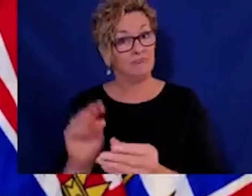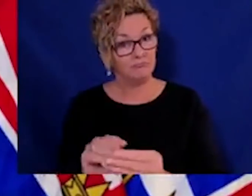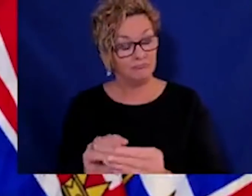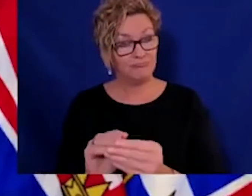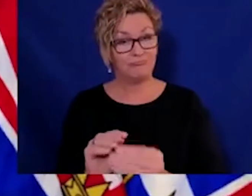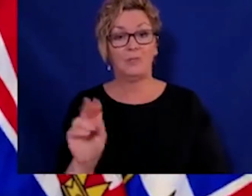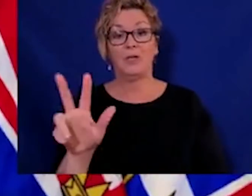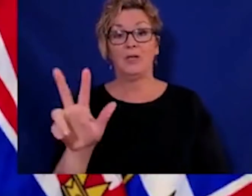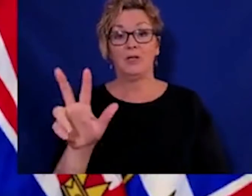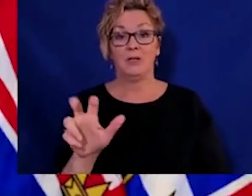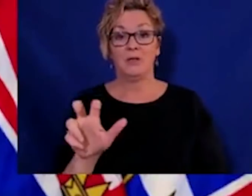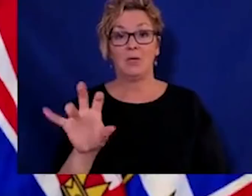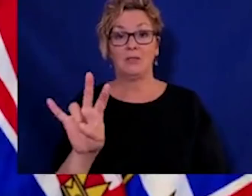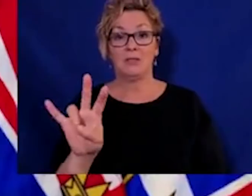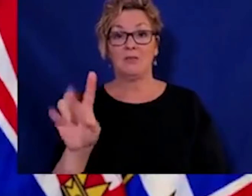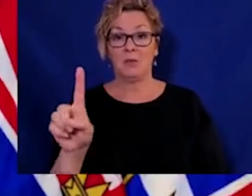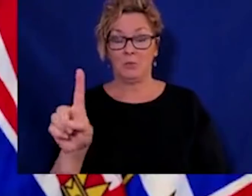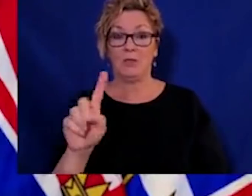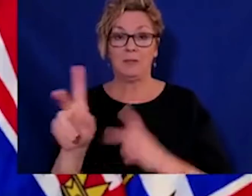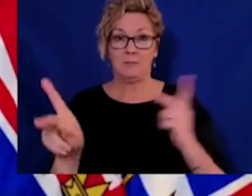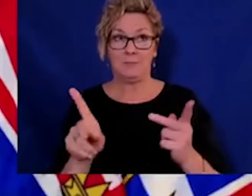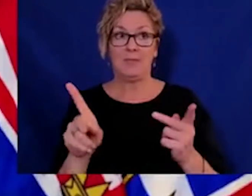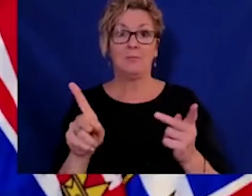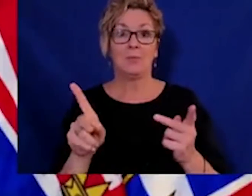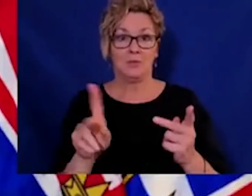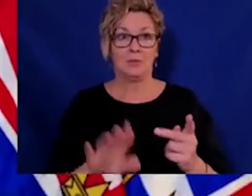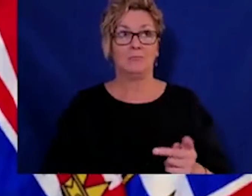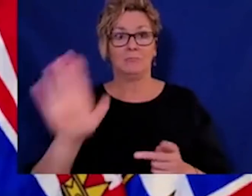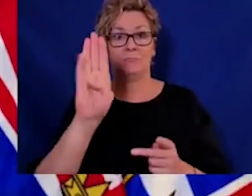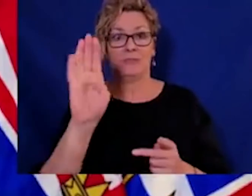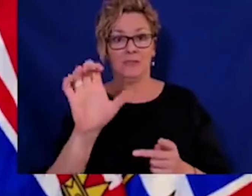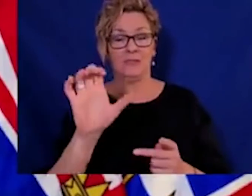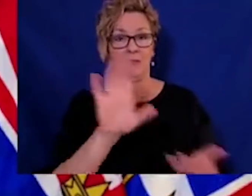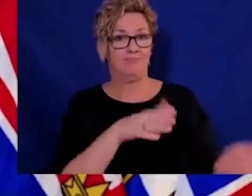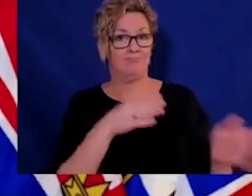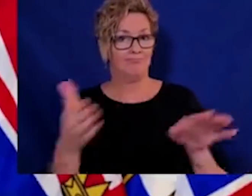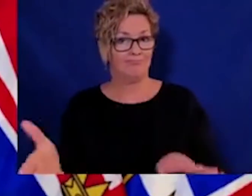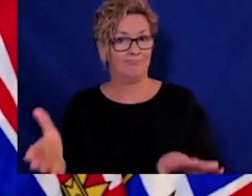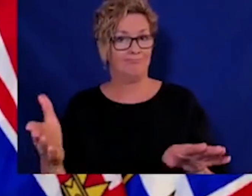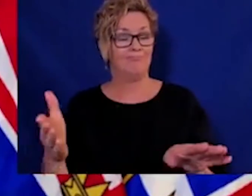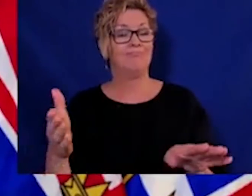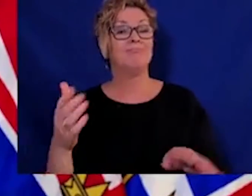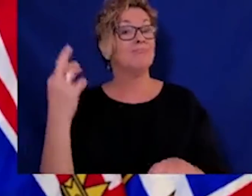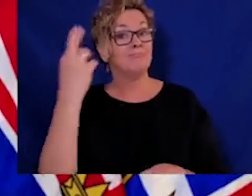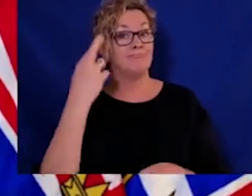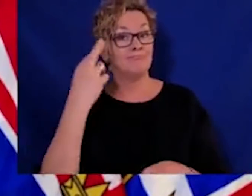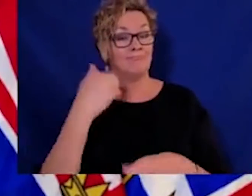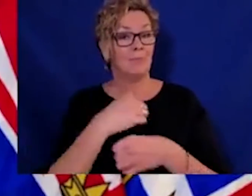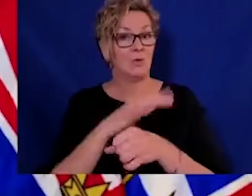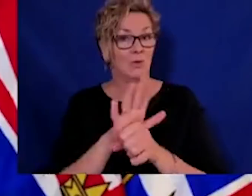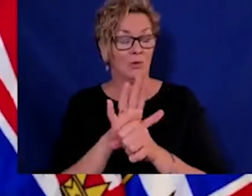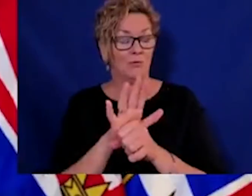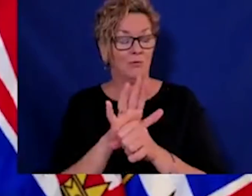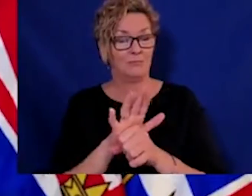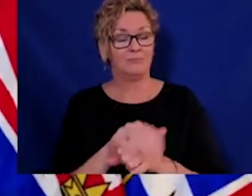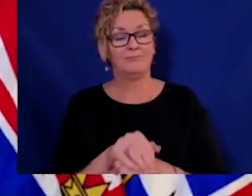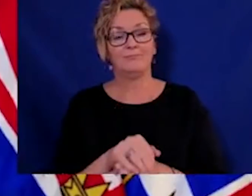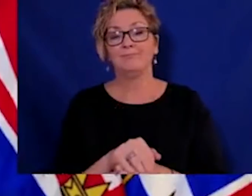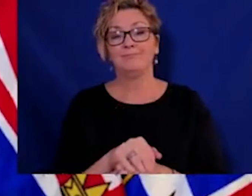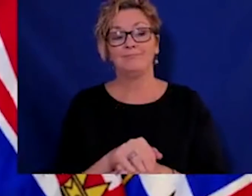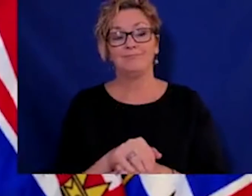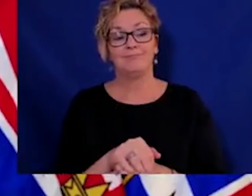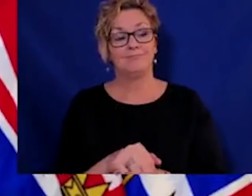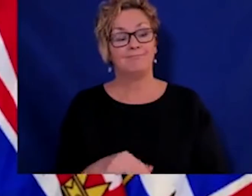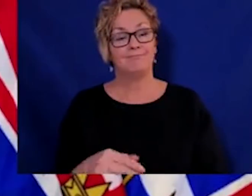total number of people who have died to 371. And we always express